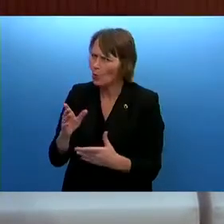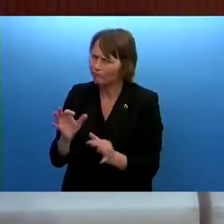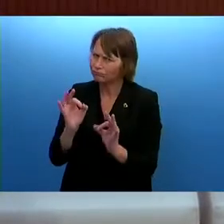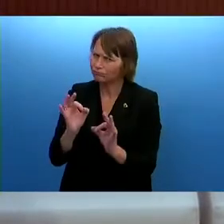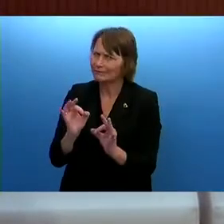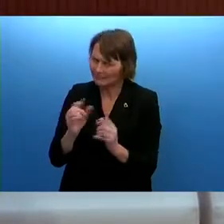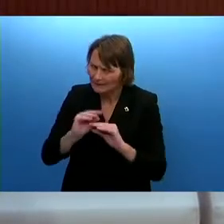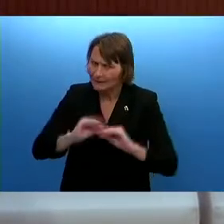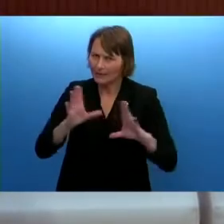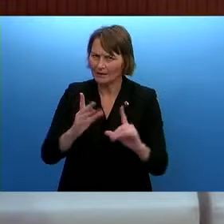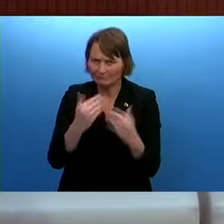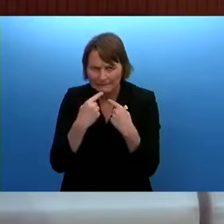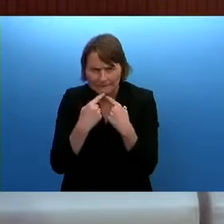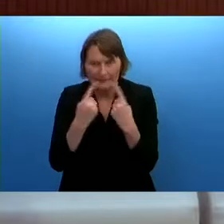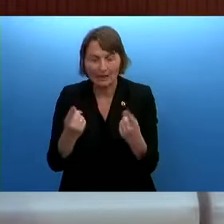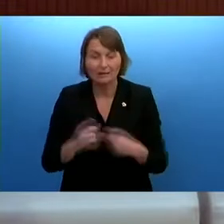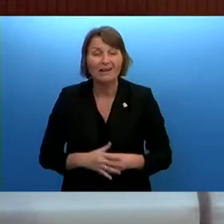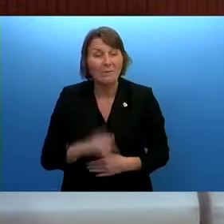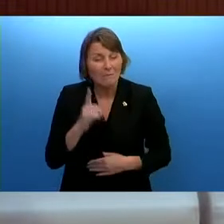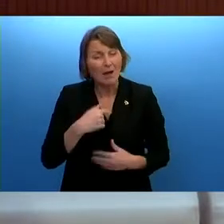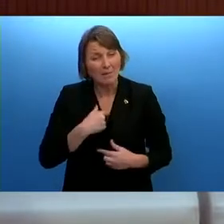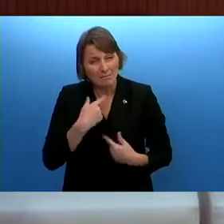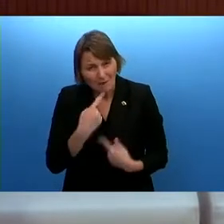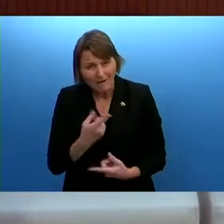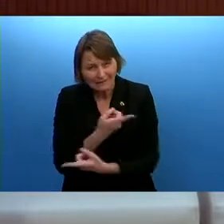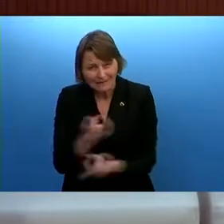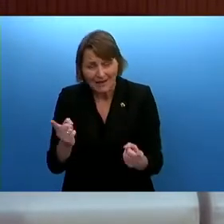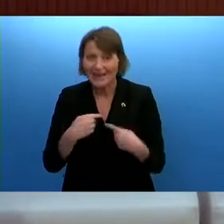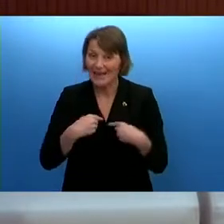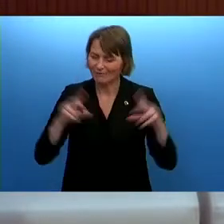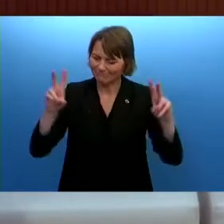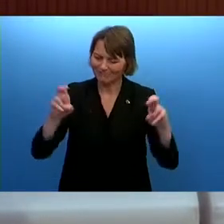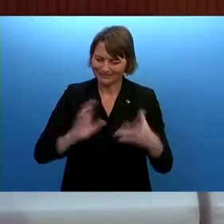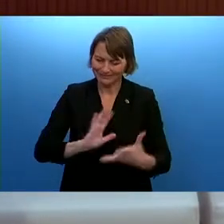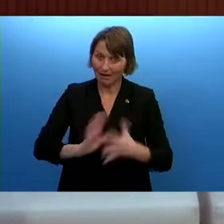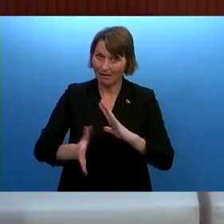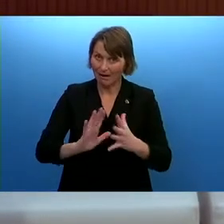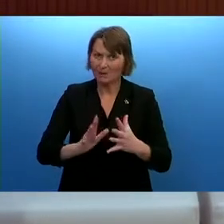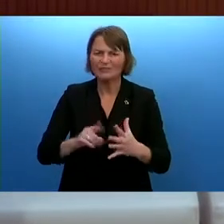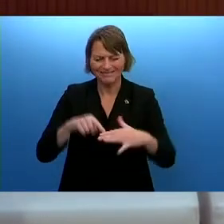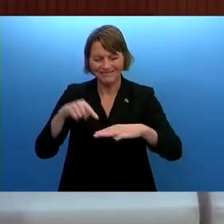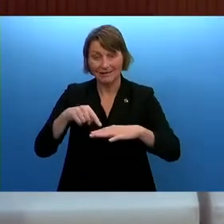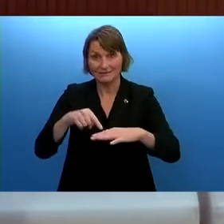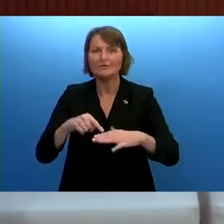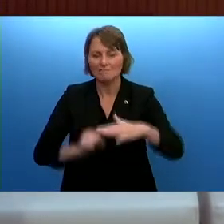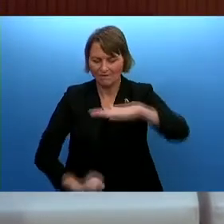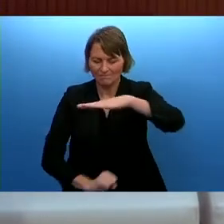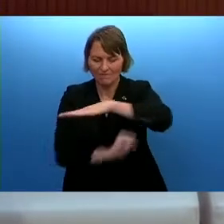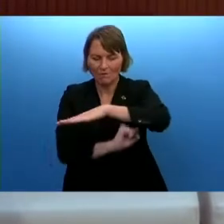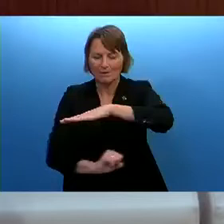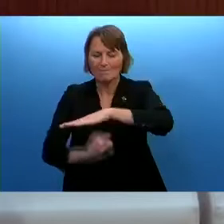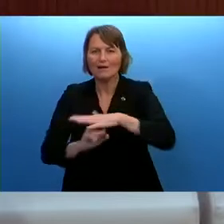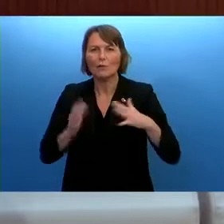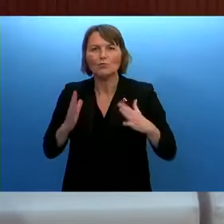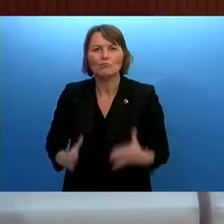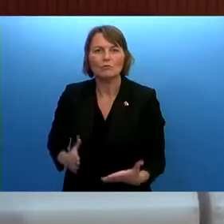underline the fact that when we talk about sign language being a fundamental human right, we mean that not just